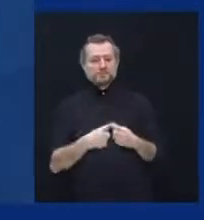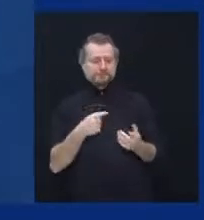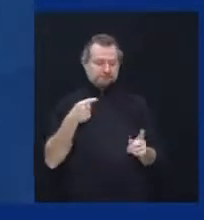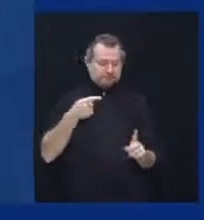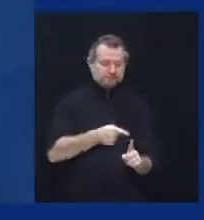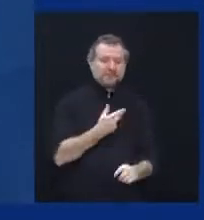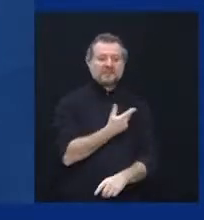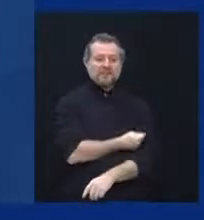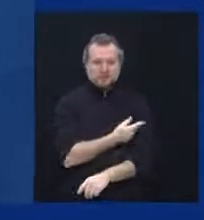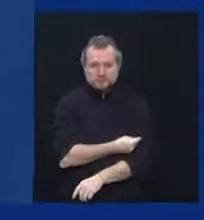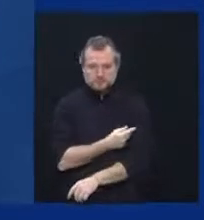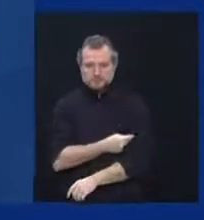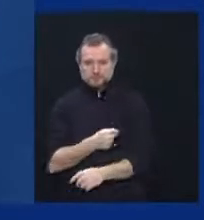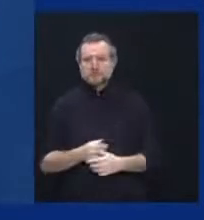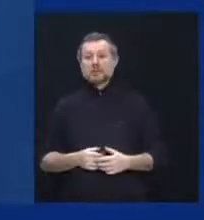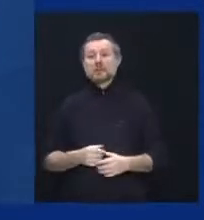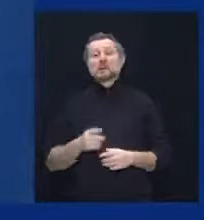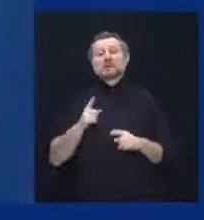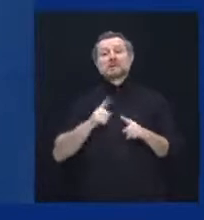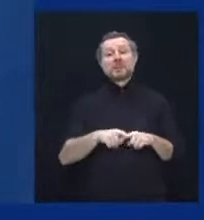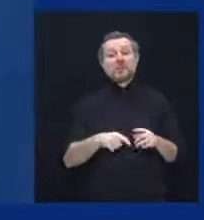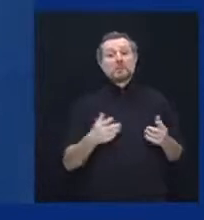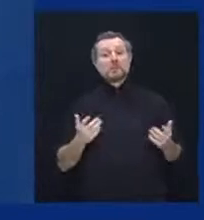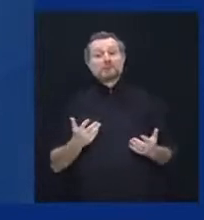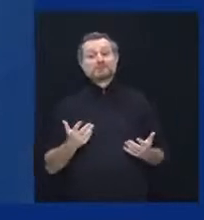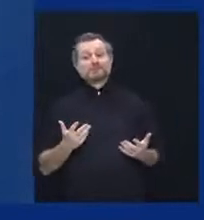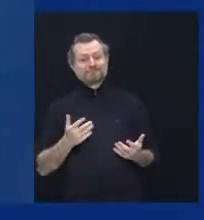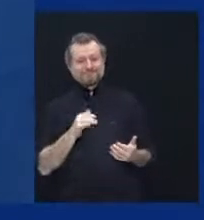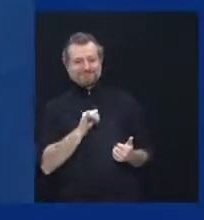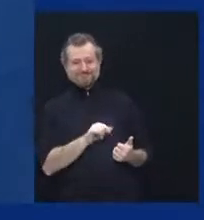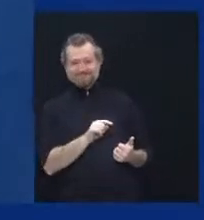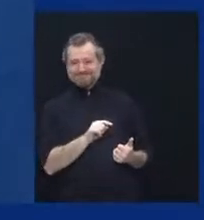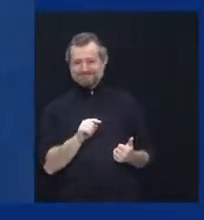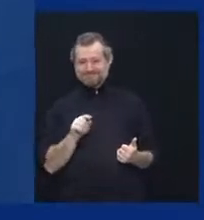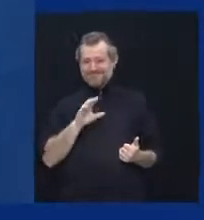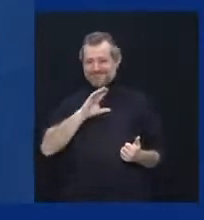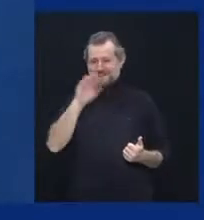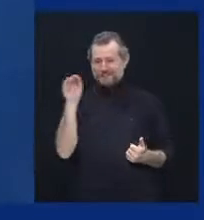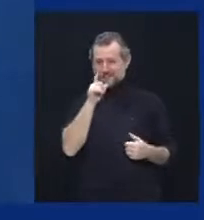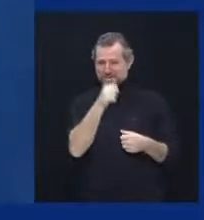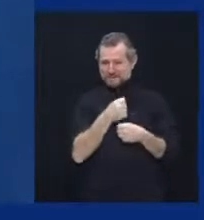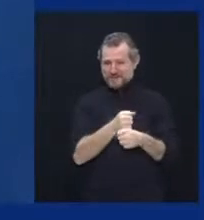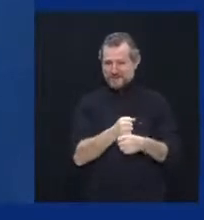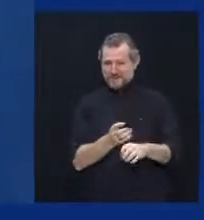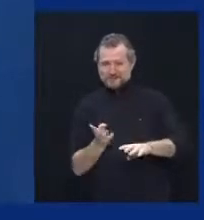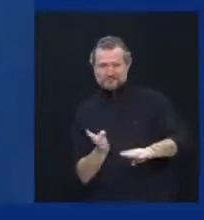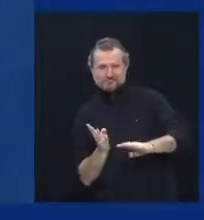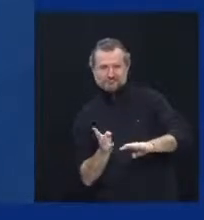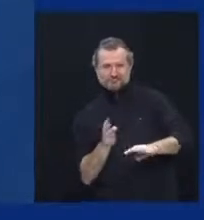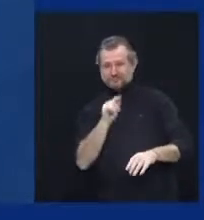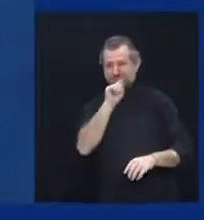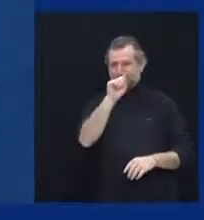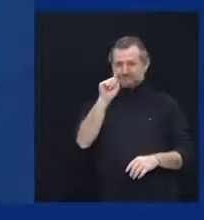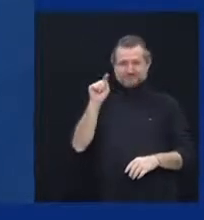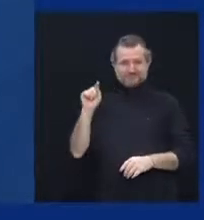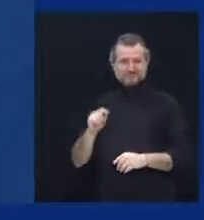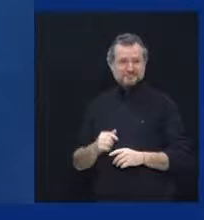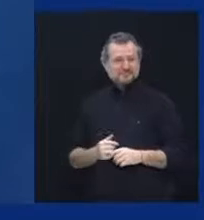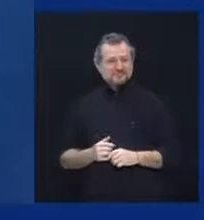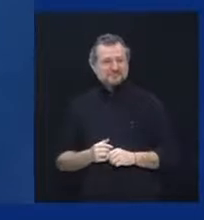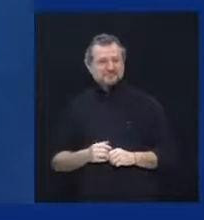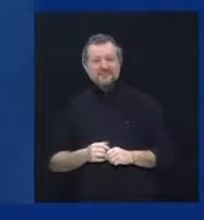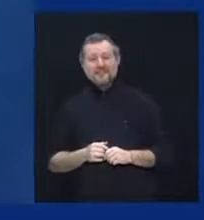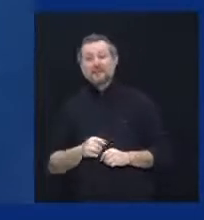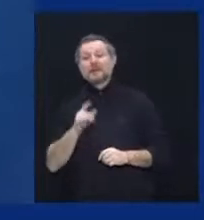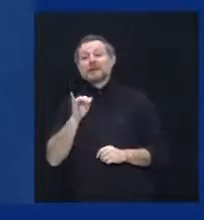all of this is subject now to the production capacity of private drug companies and the